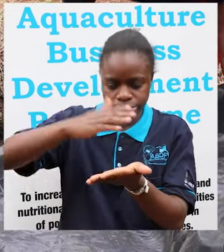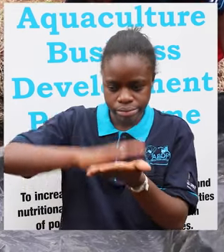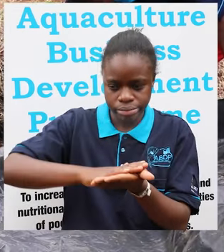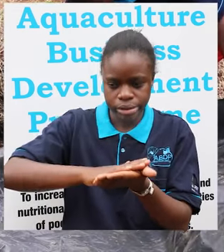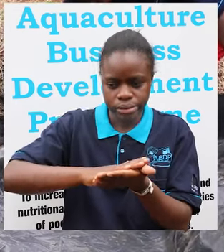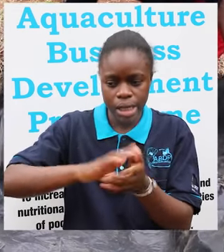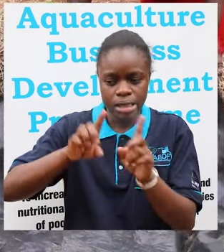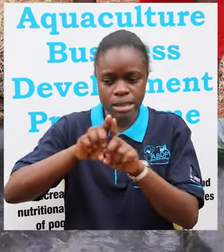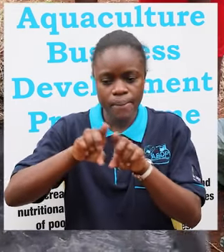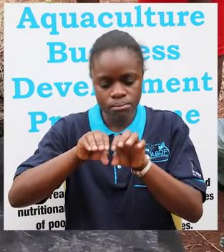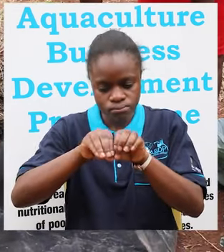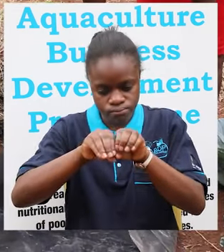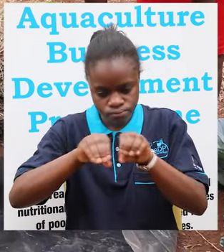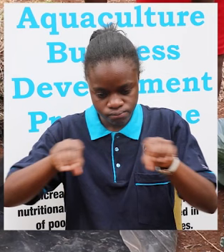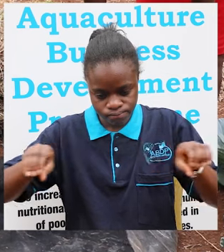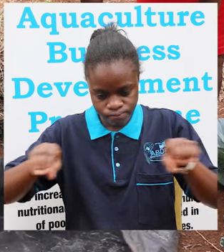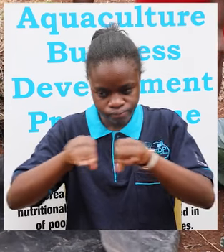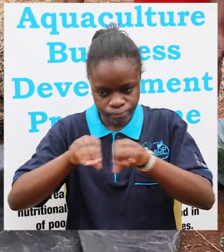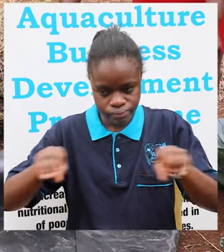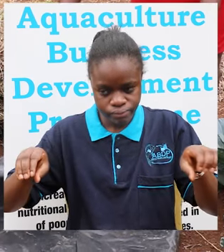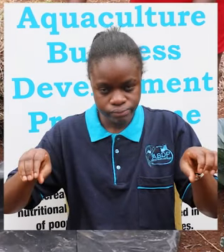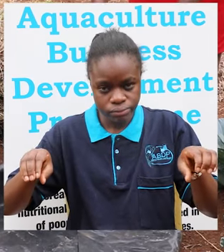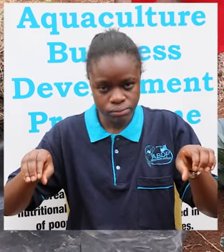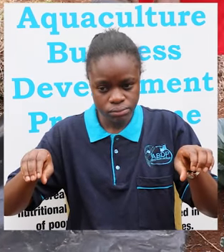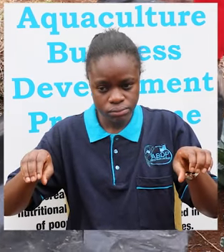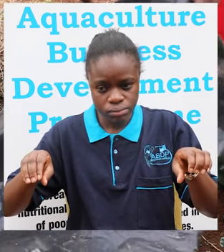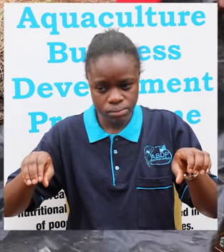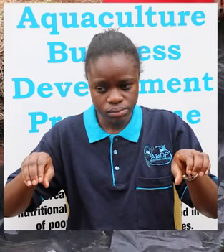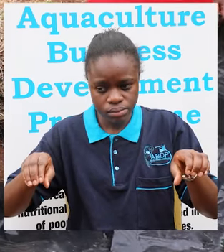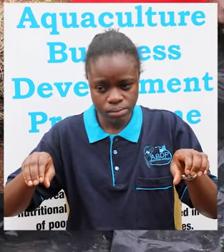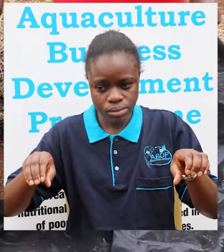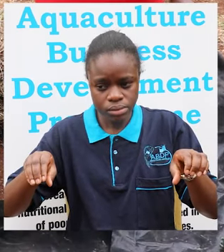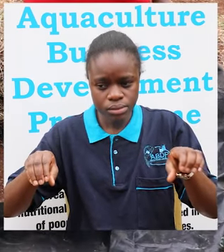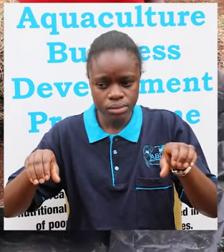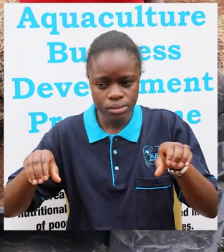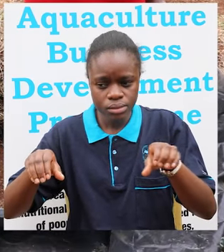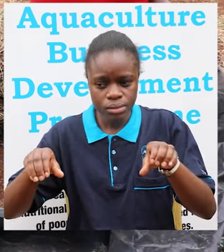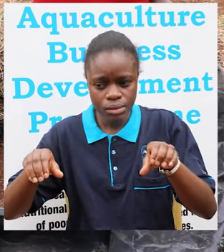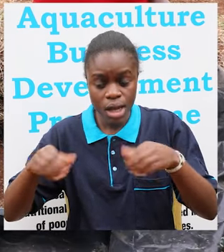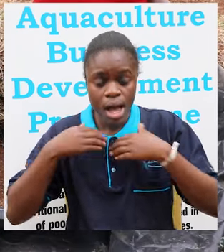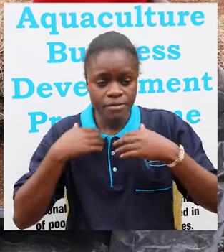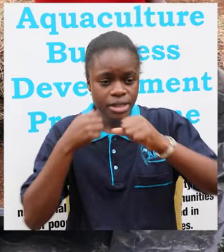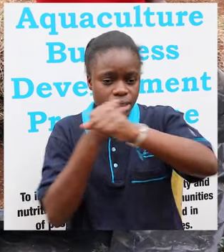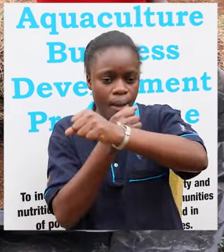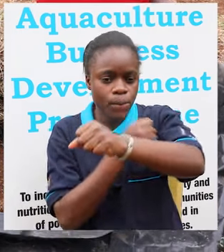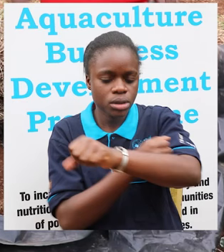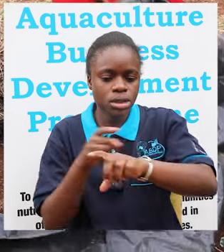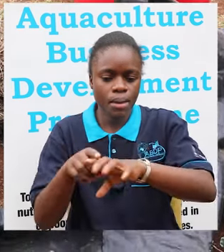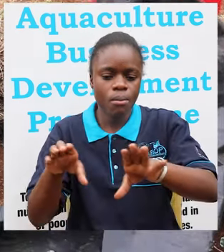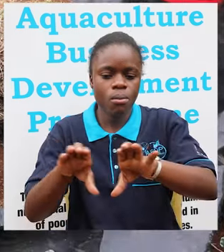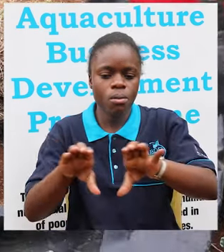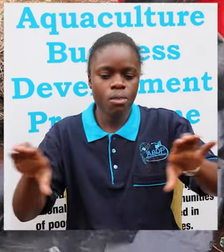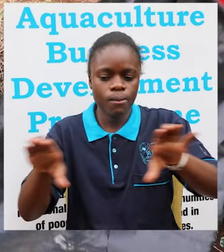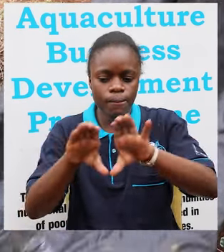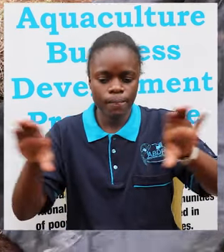like a tube. You fold it both sides, this side, with the support of some posts. You can have some posts to support